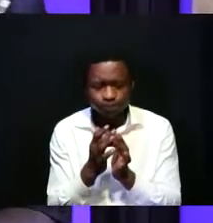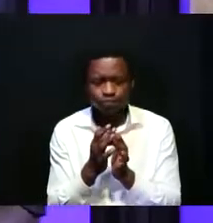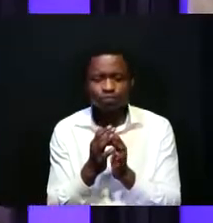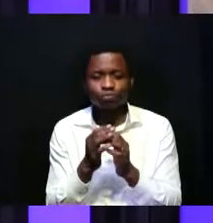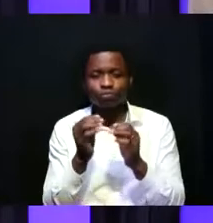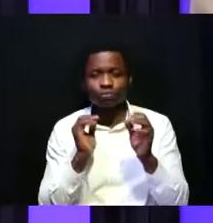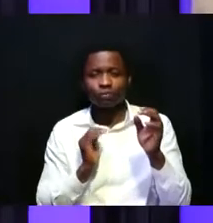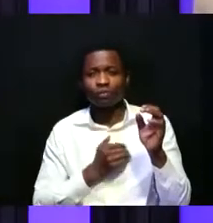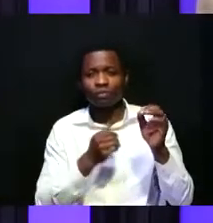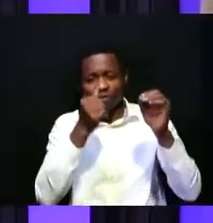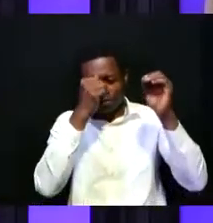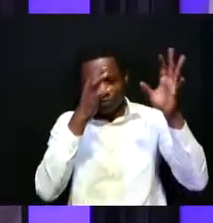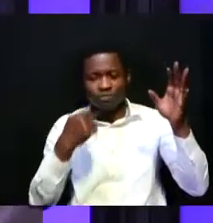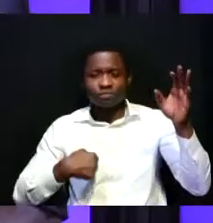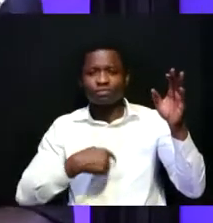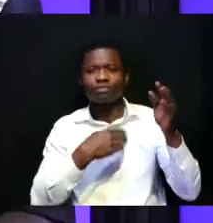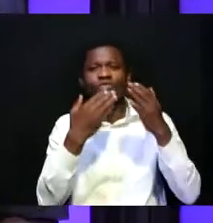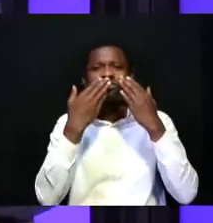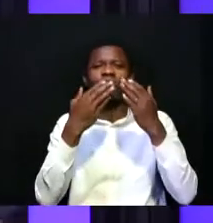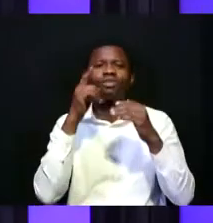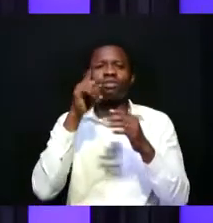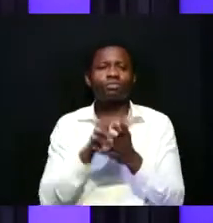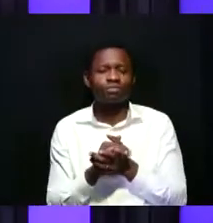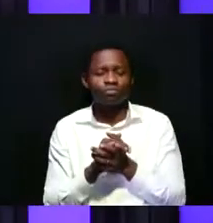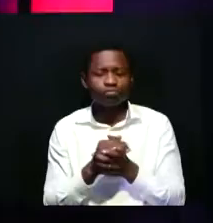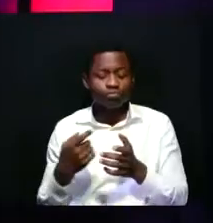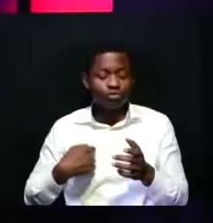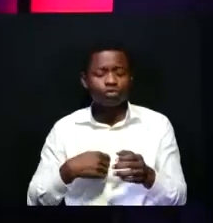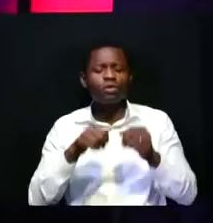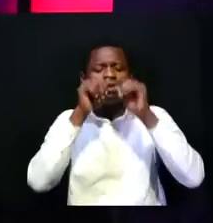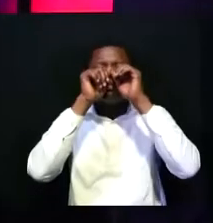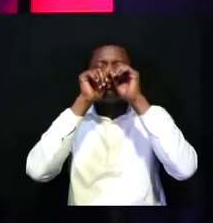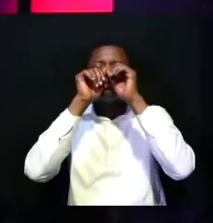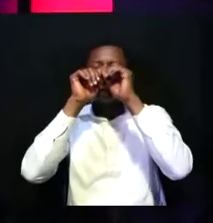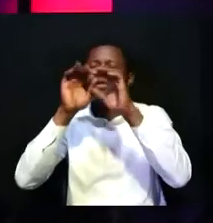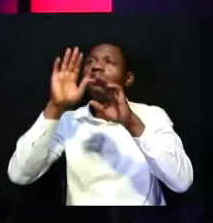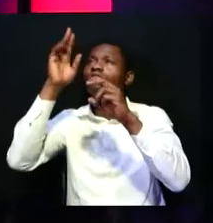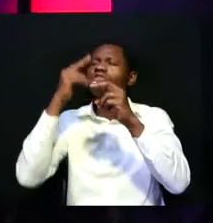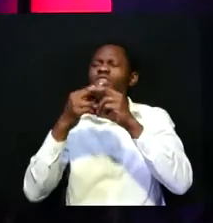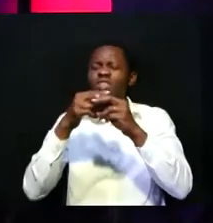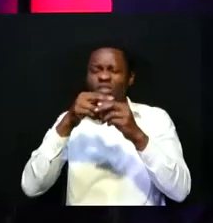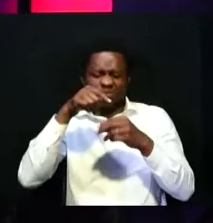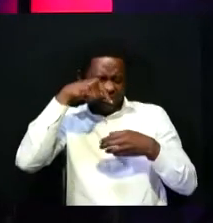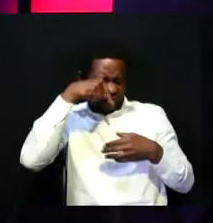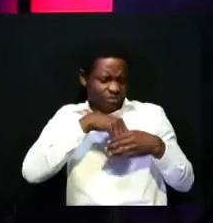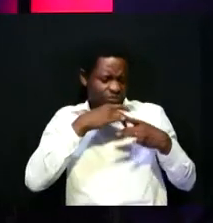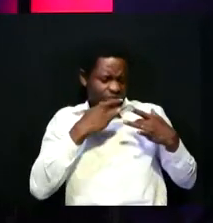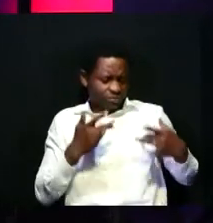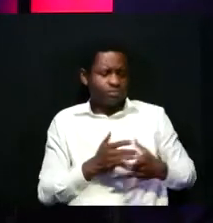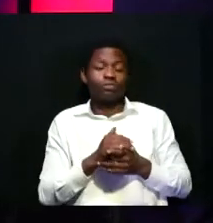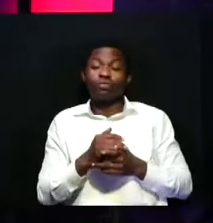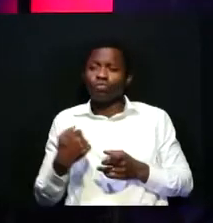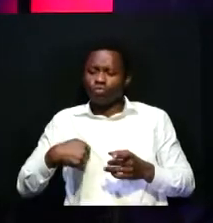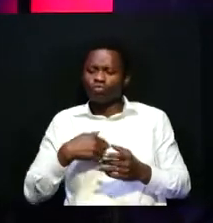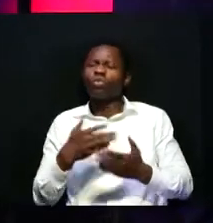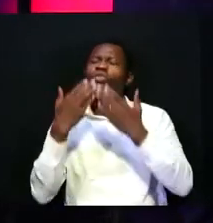Our Father, we thank you. We bless your name, O God, from the depths of our heart. Yes. We thank you for